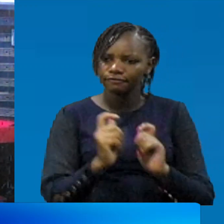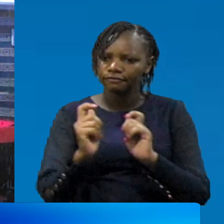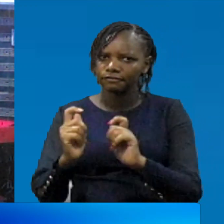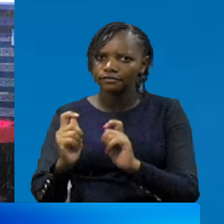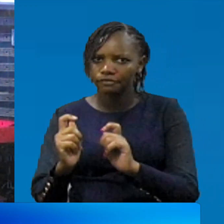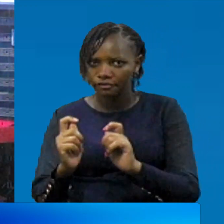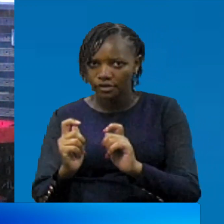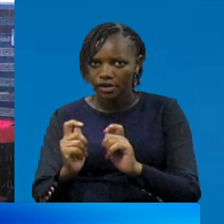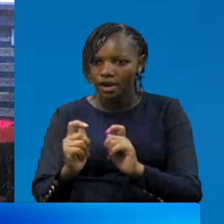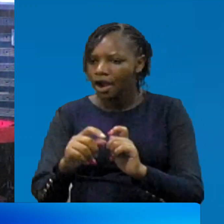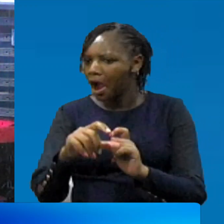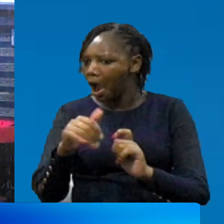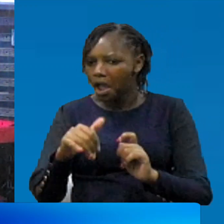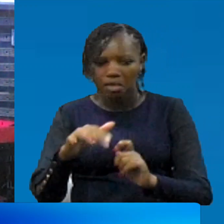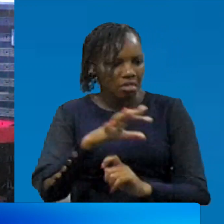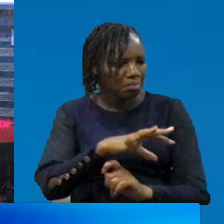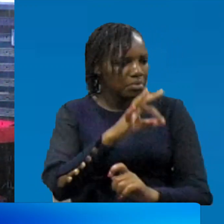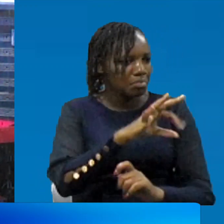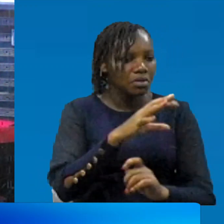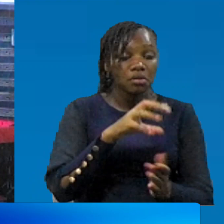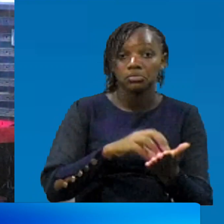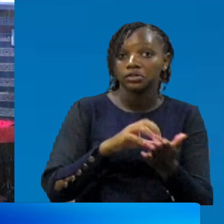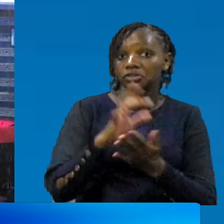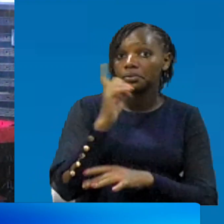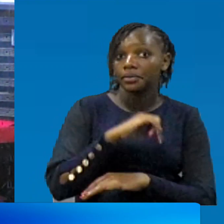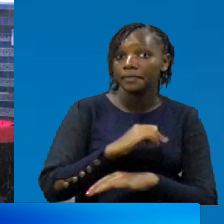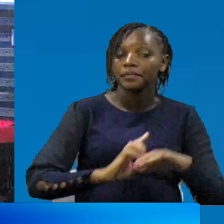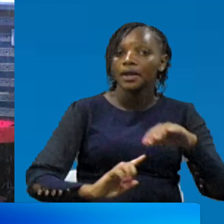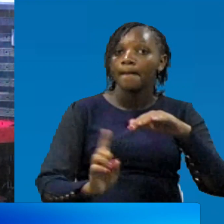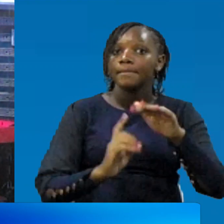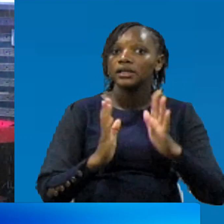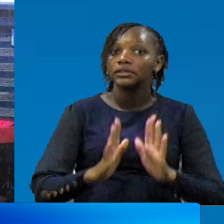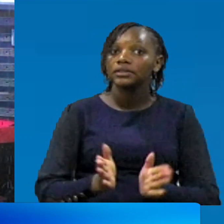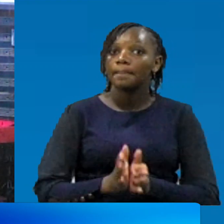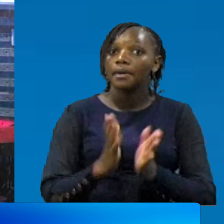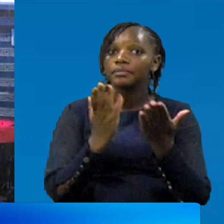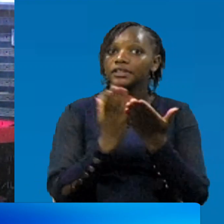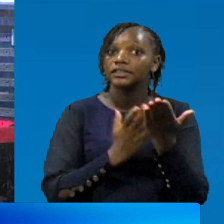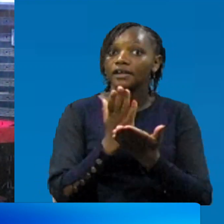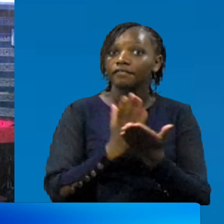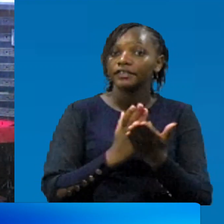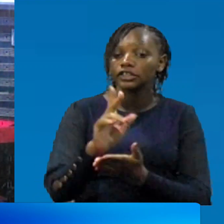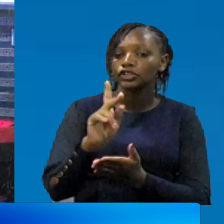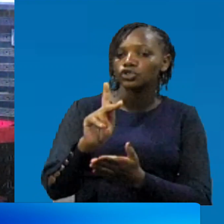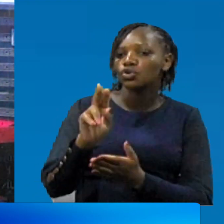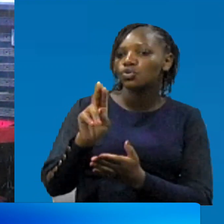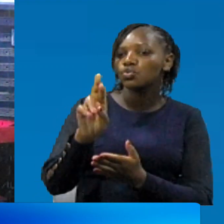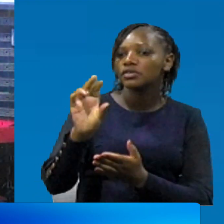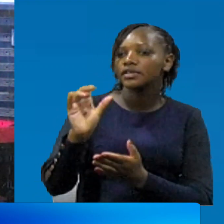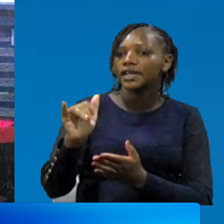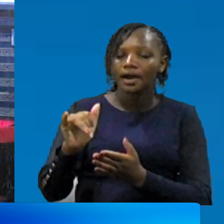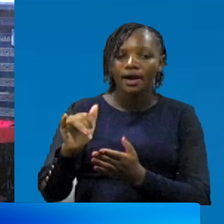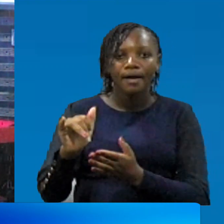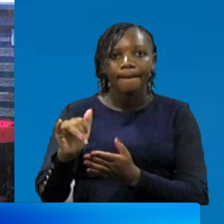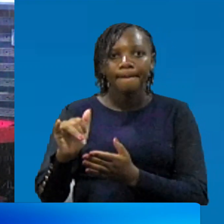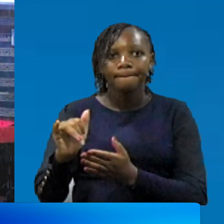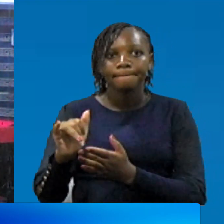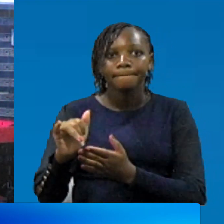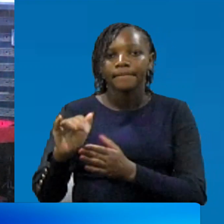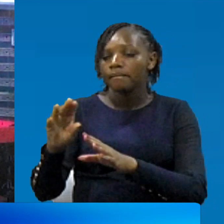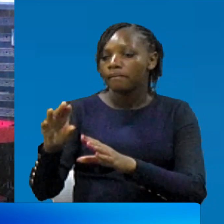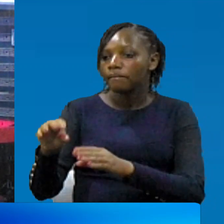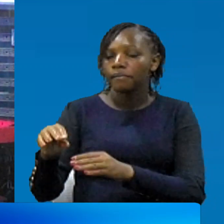offices to their colleagues. Minister of Public Service Moses Kuria handed over the responsibilities of the Ministry